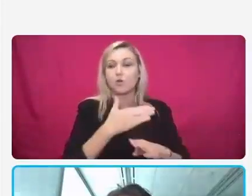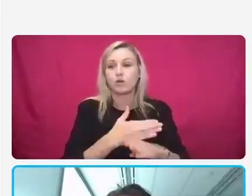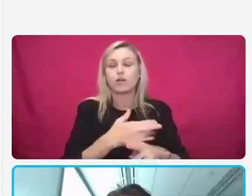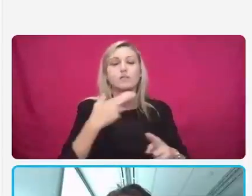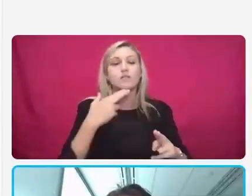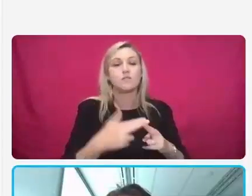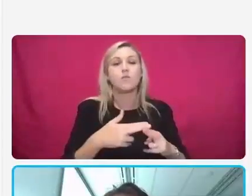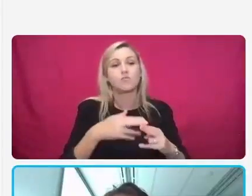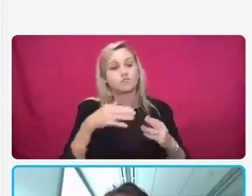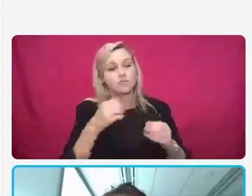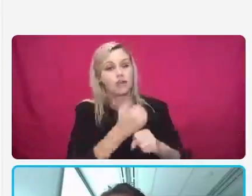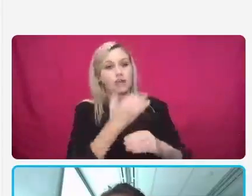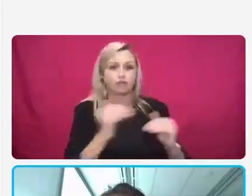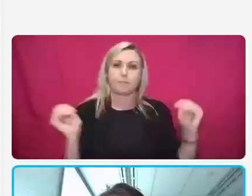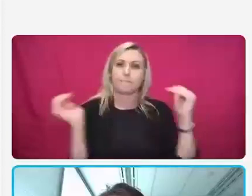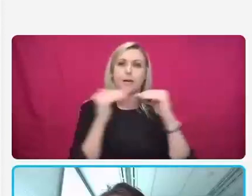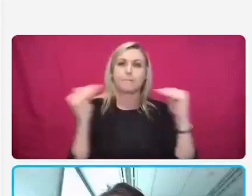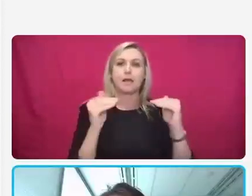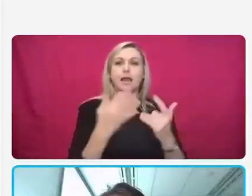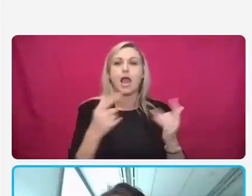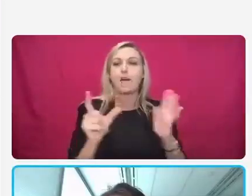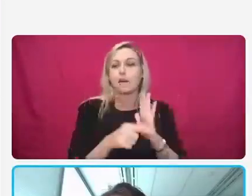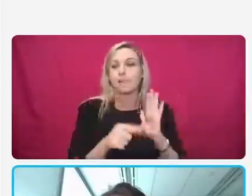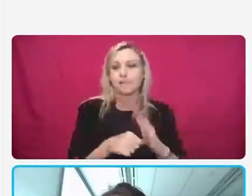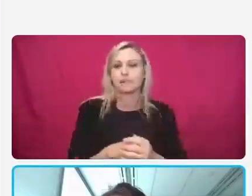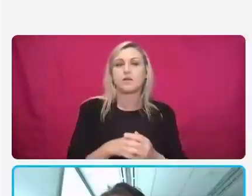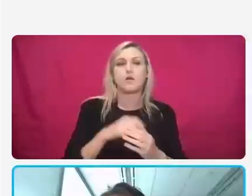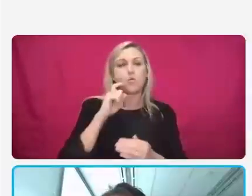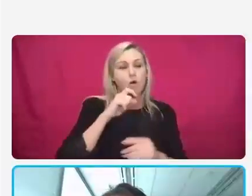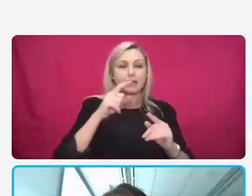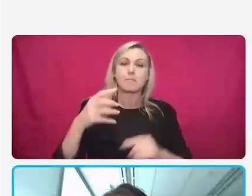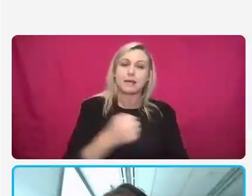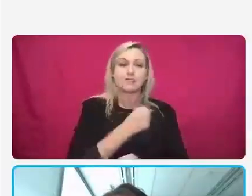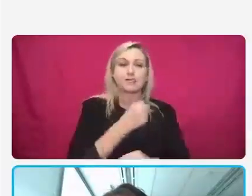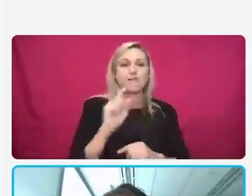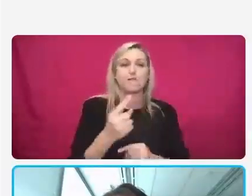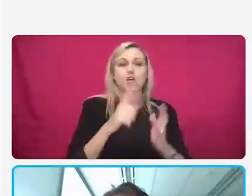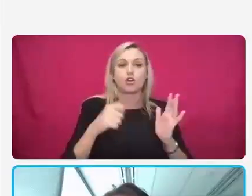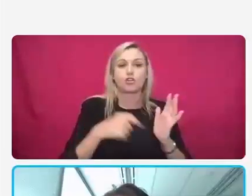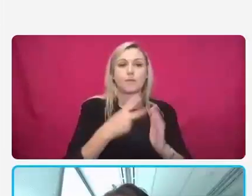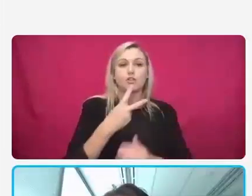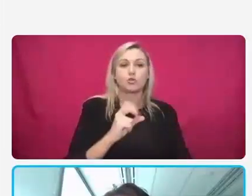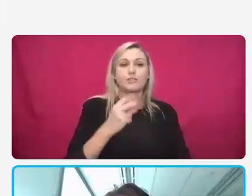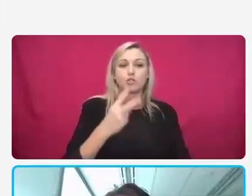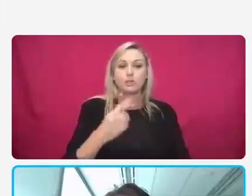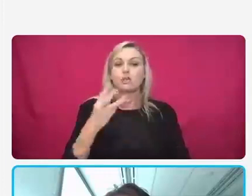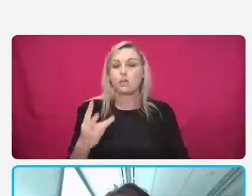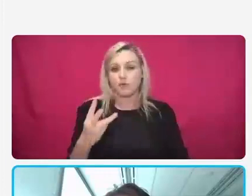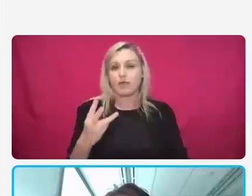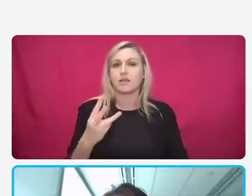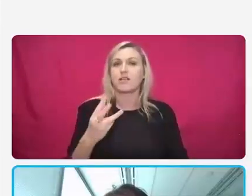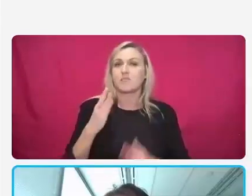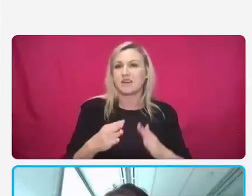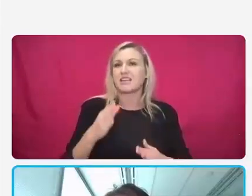requirements. The care minutes requirements will be mandatory from 1 October 2023. This is in recognition that it may take some